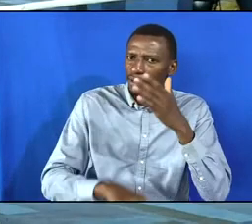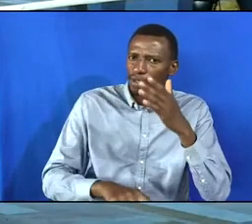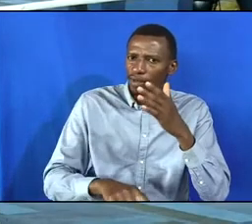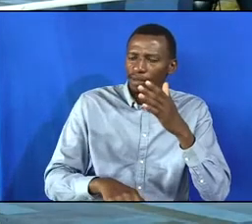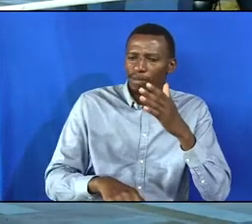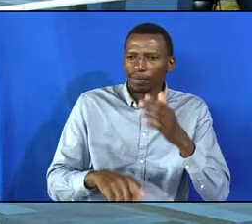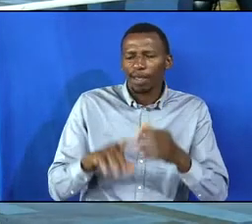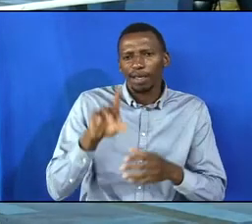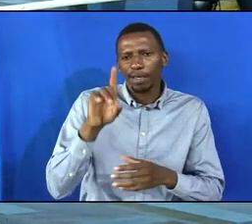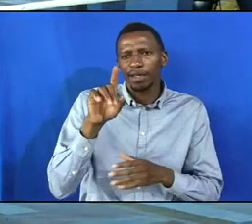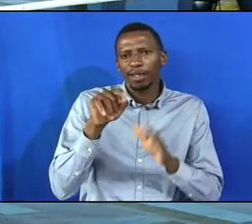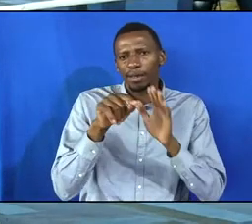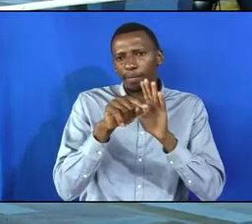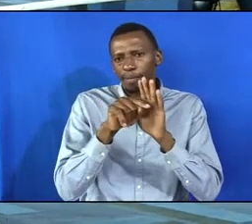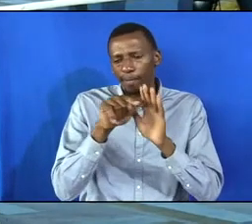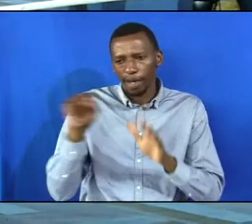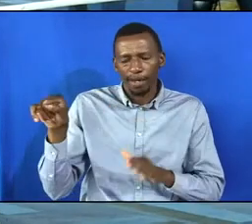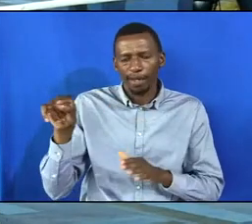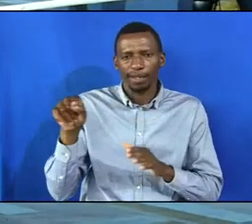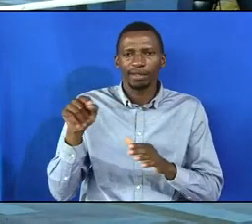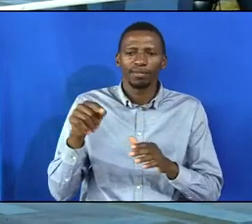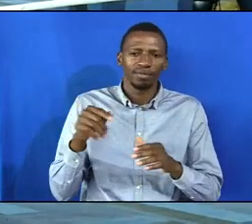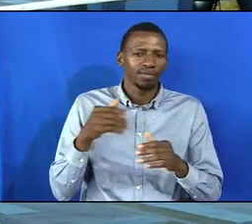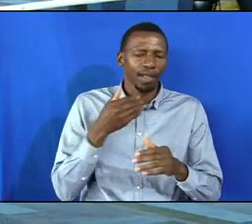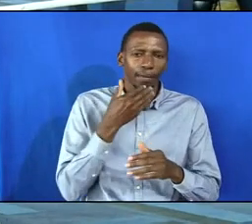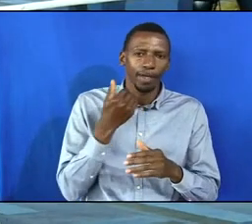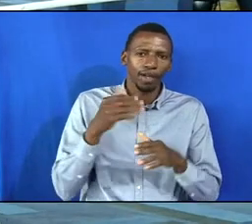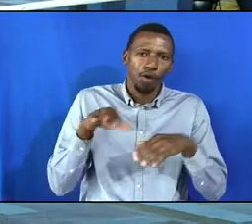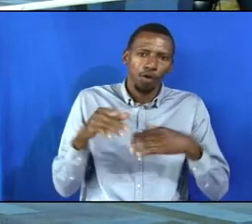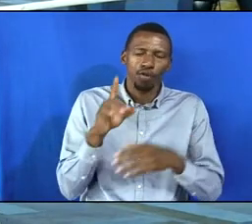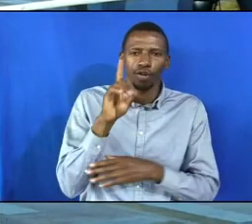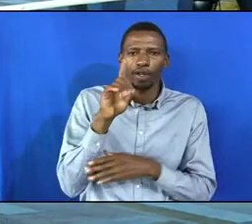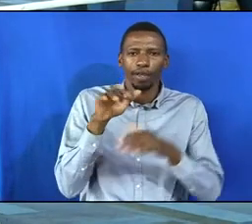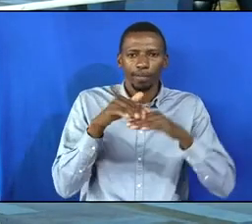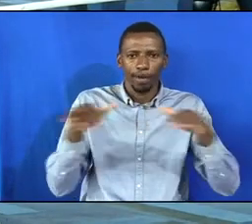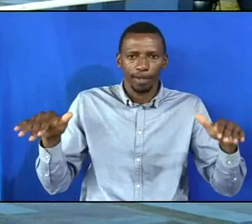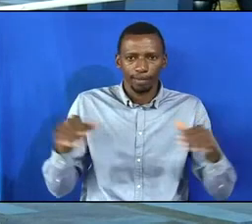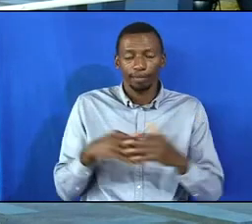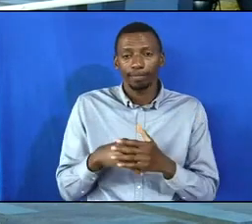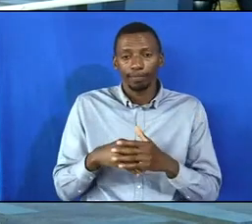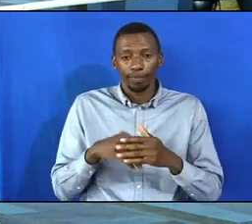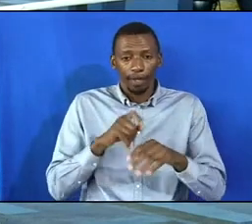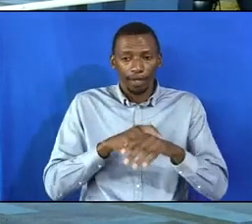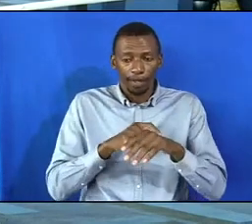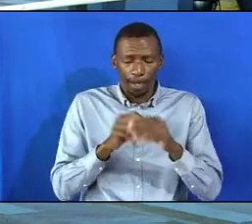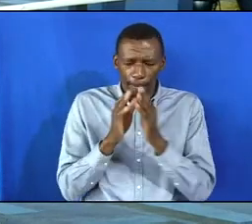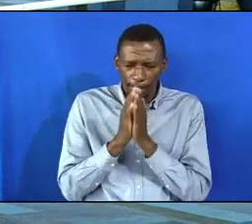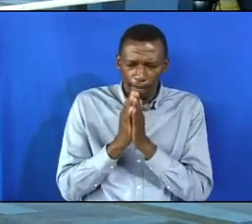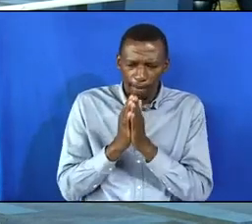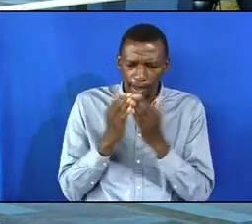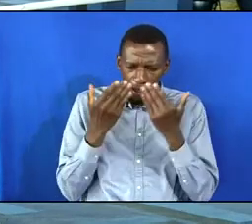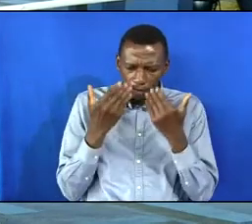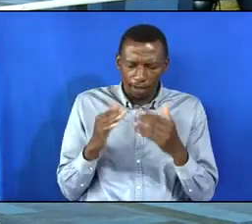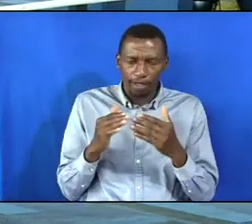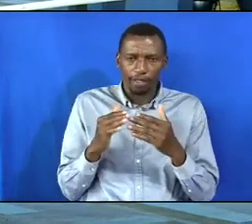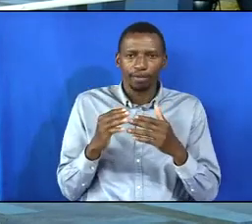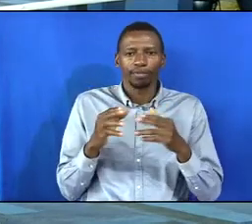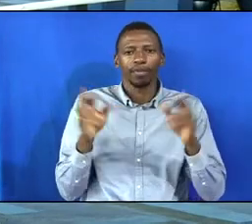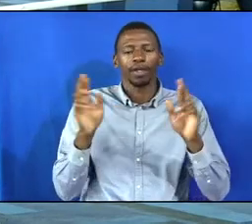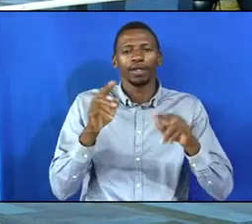appreciate. Even a D minus, we shall appreciate, even a D. So let me tell you the outcome after that prayer. He sat for his KCSE.